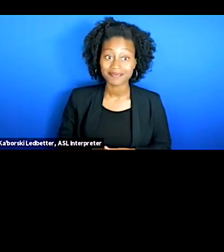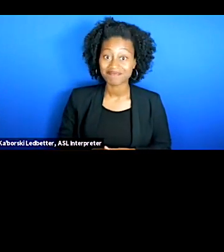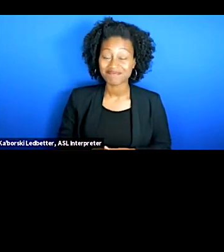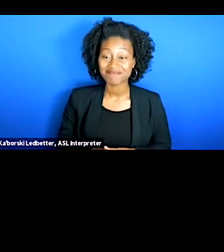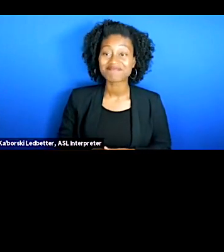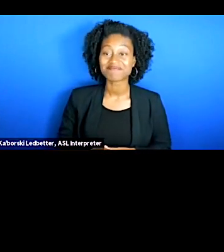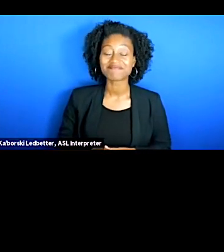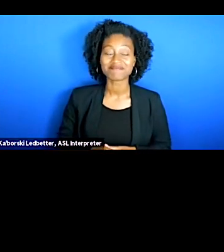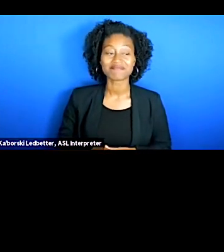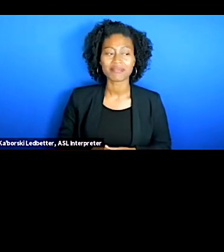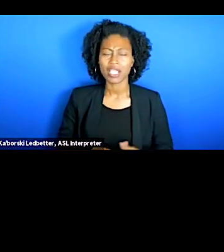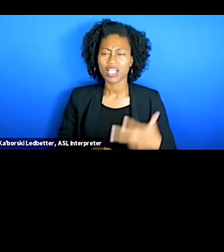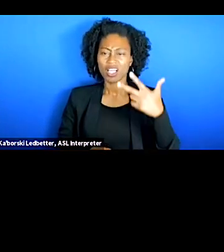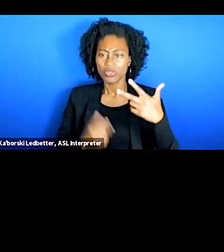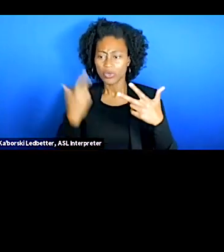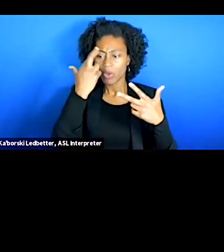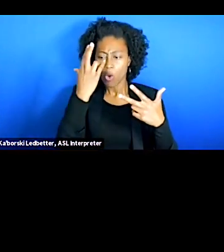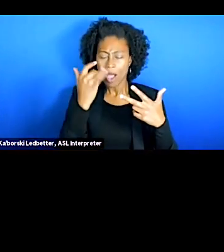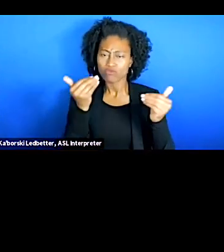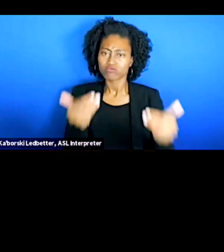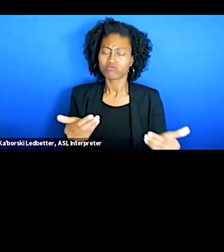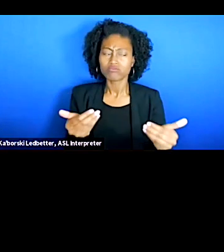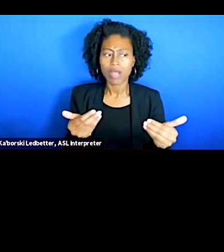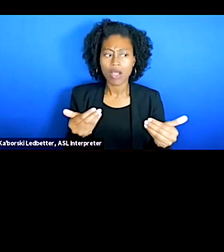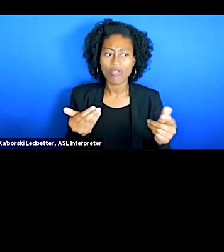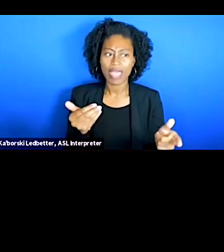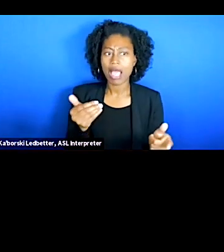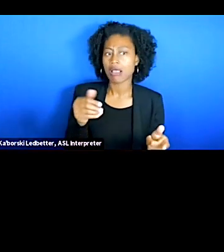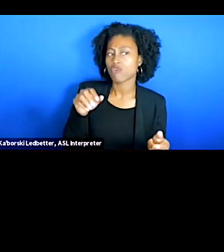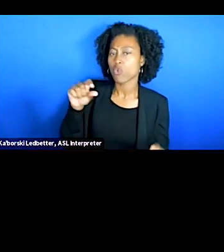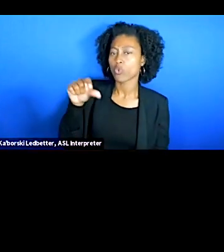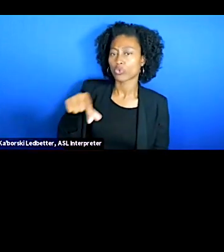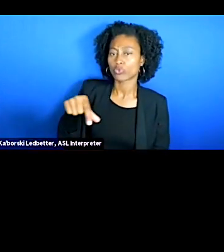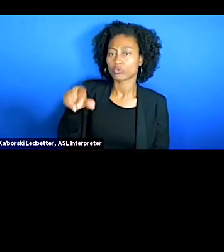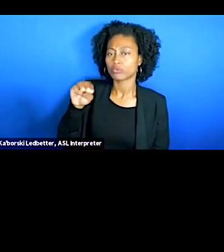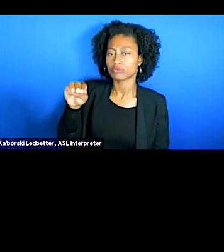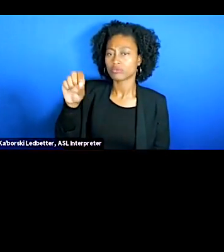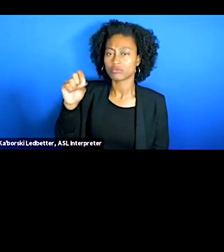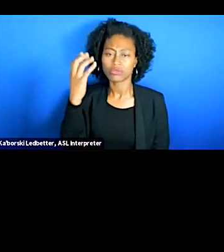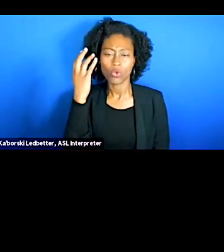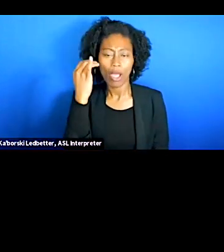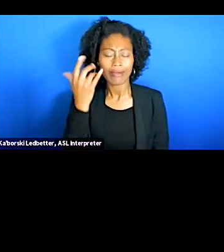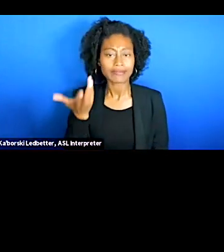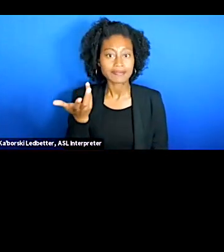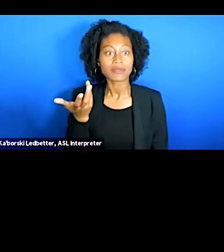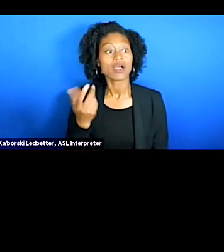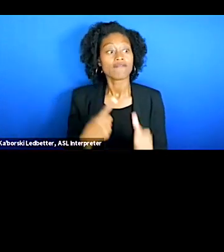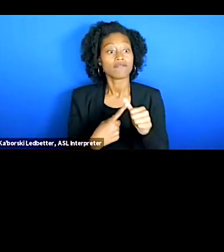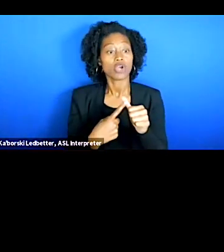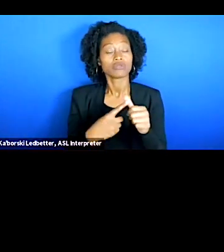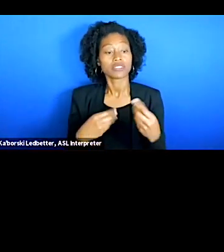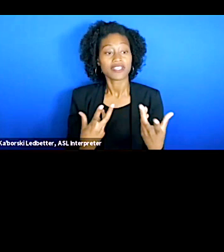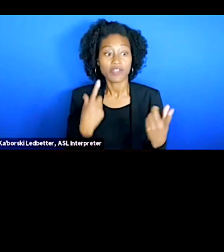There are 3 main purposes for conducting a qualitative metasynthesis. First, it provides efficient access